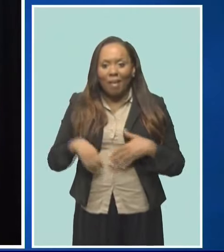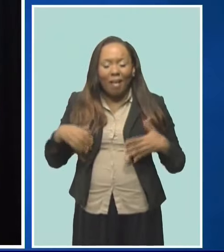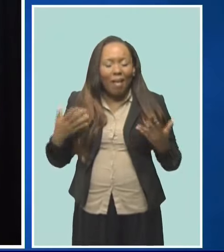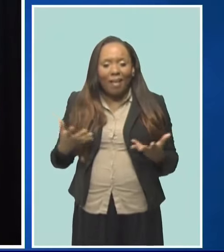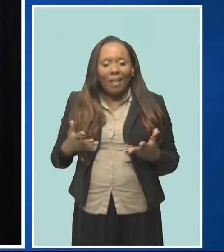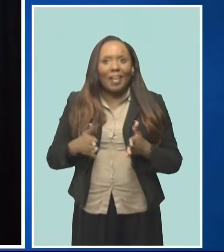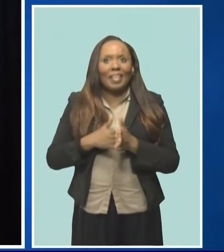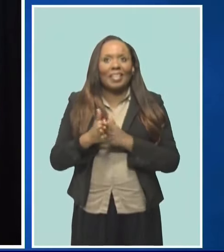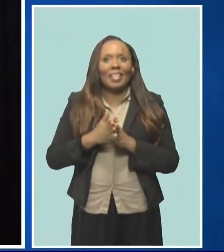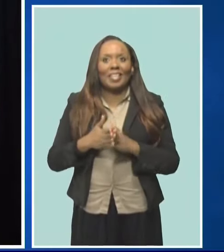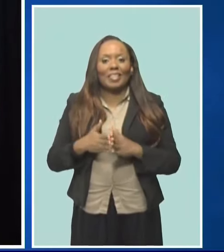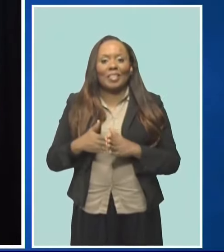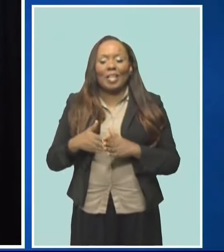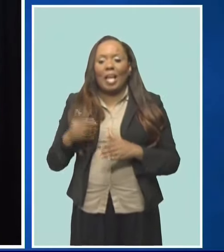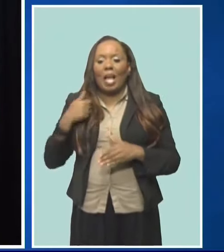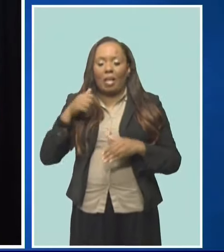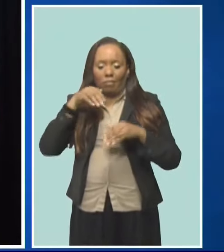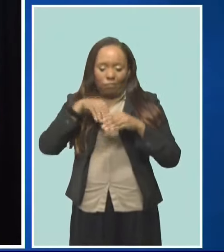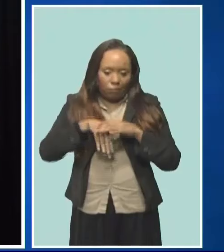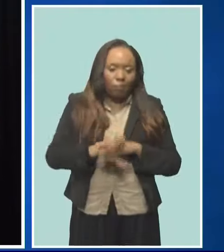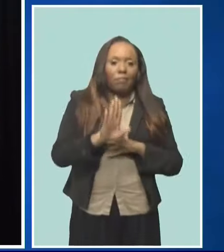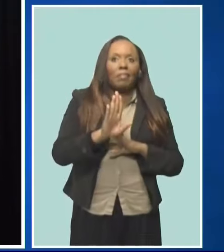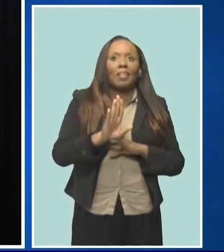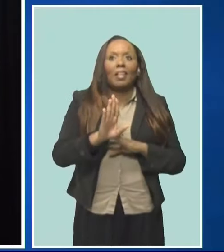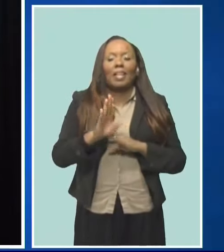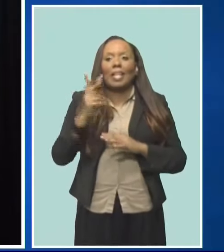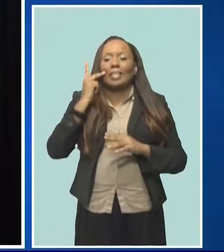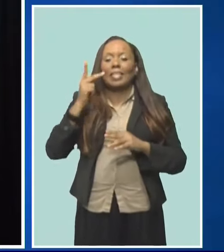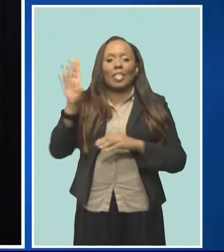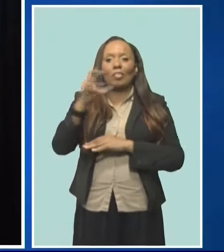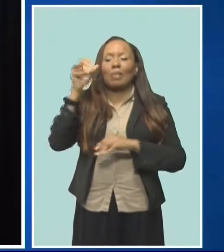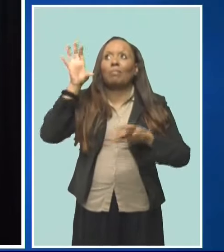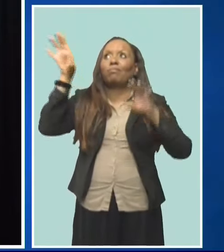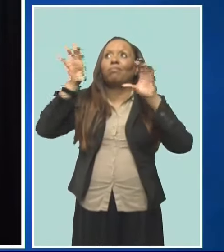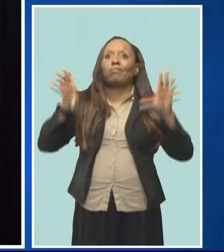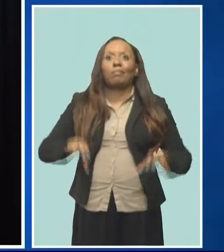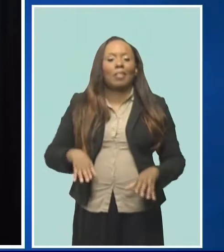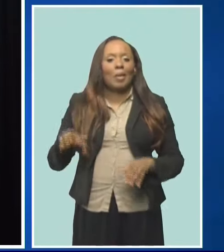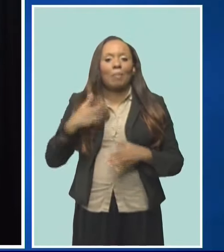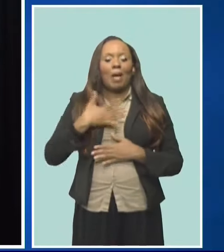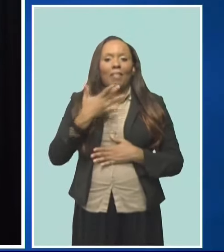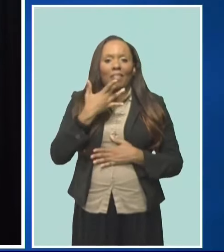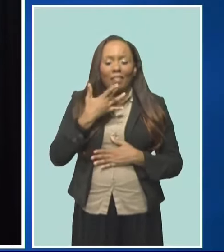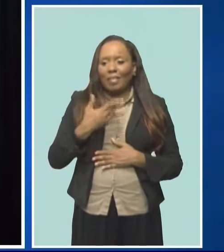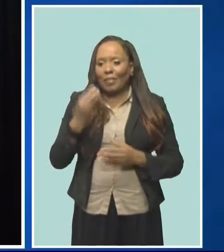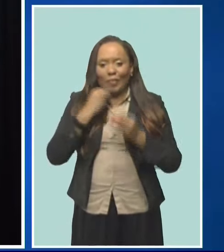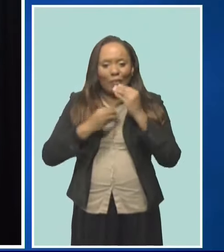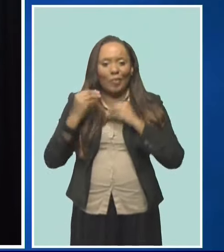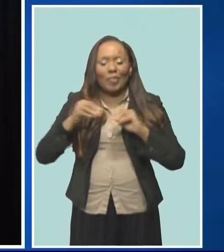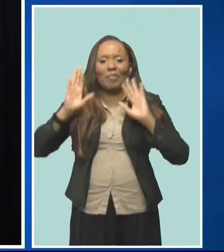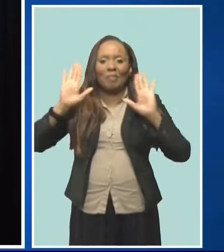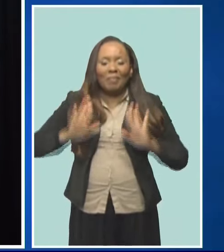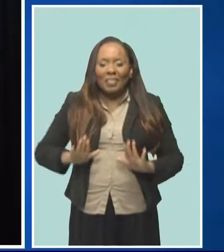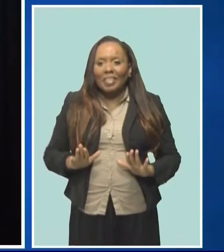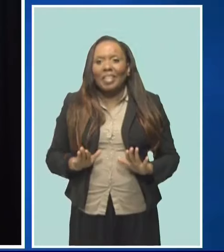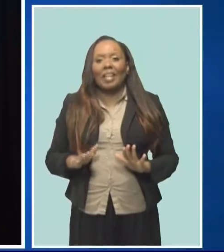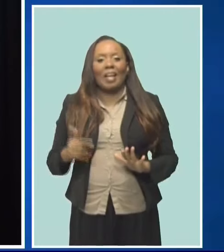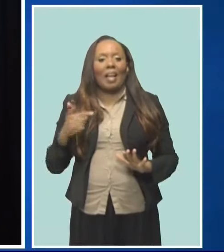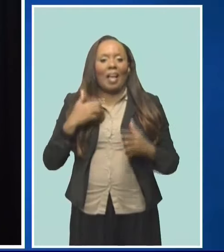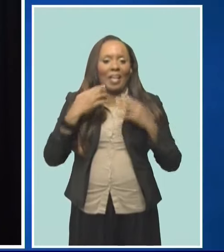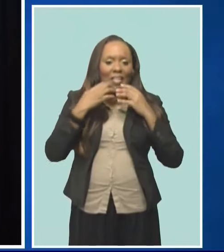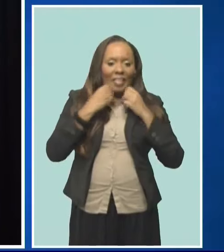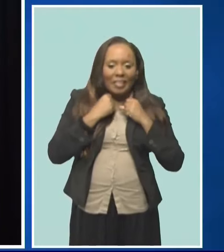to walk in and see Christmas decorations. Christmas is my favorite time of the year, and the food was amazing. And what I really love about this is that they're also trying